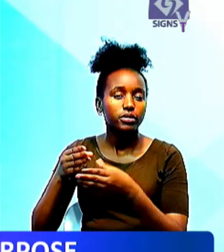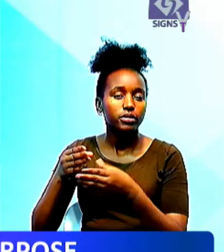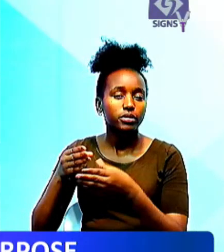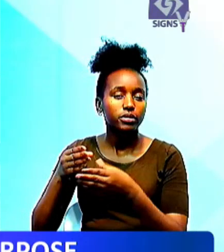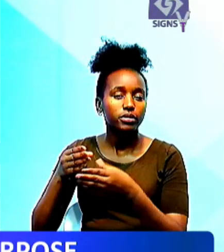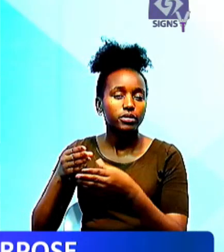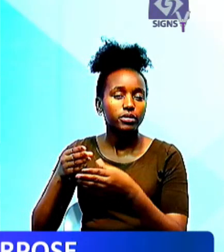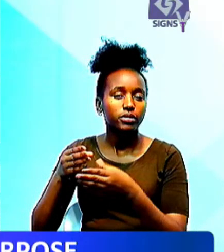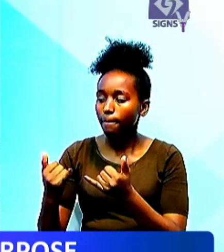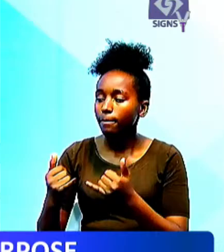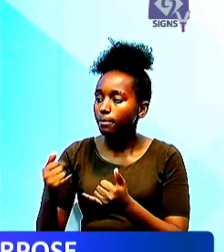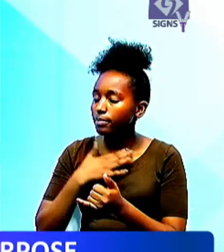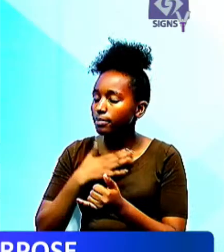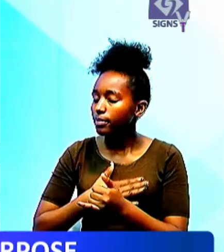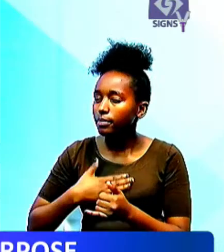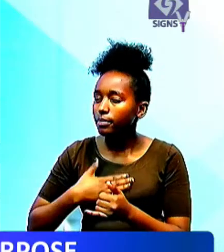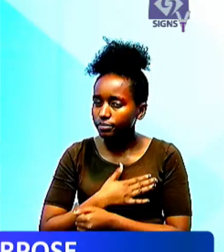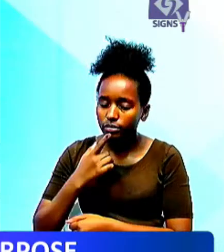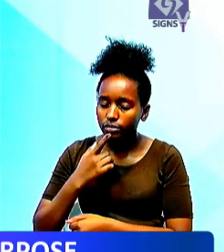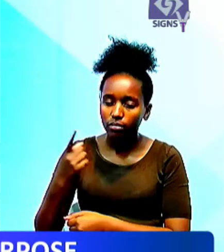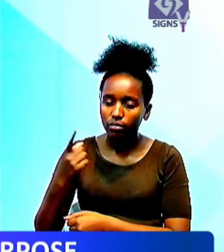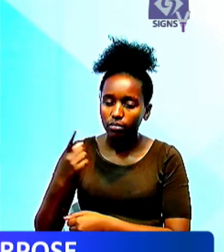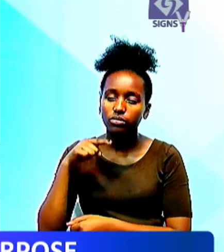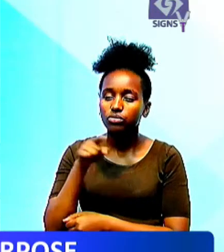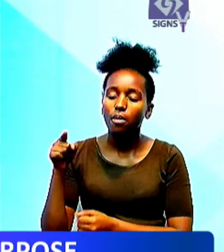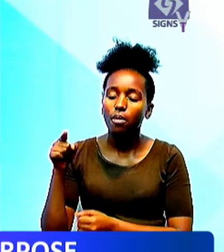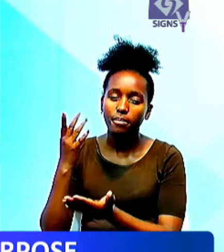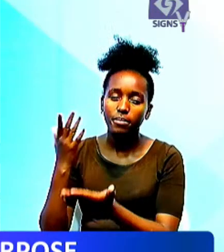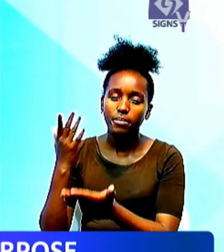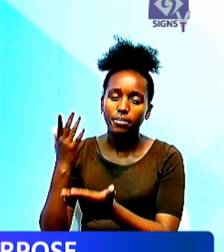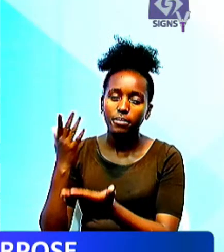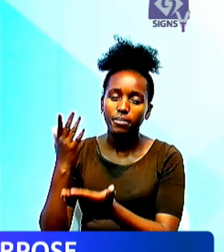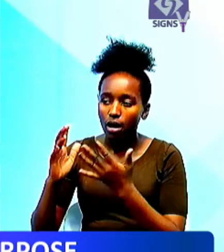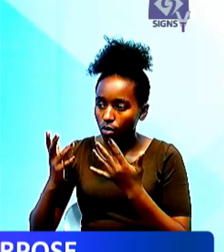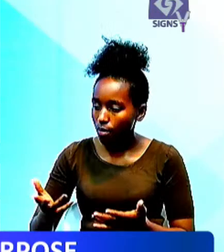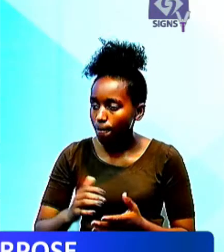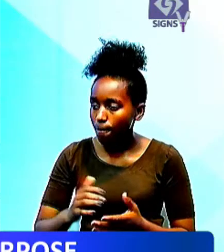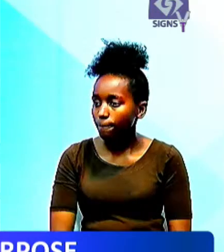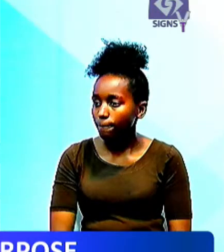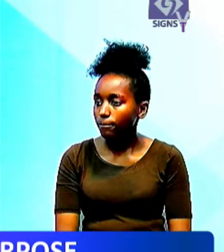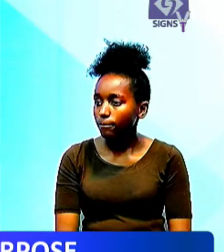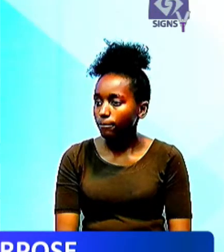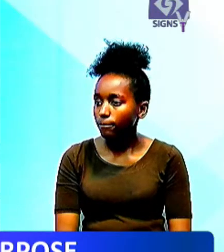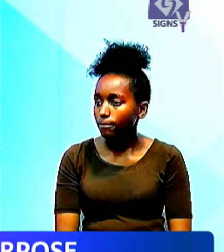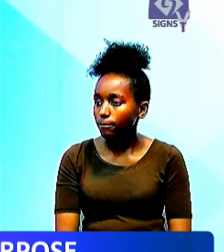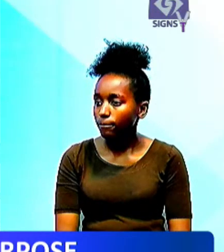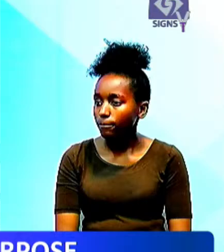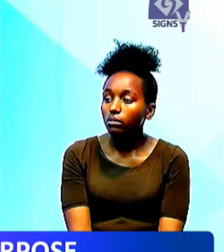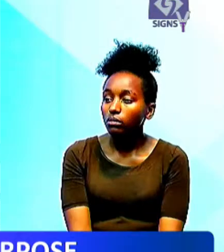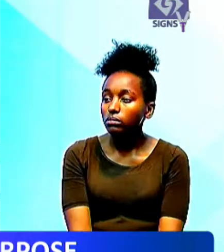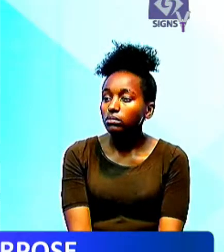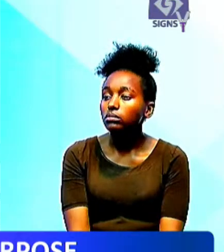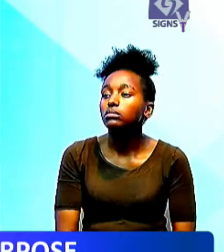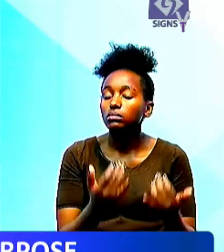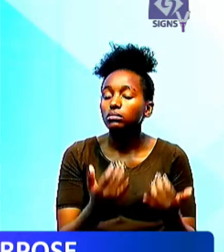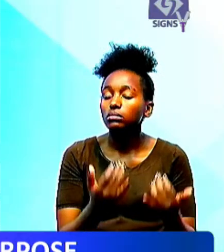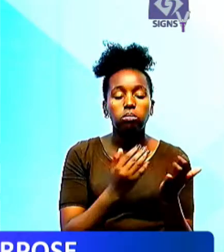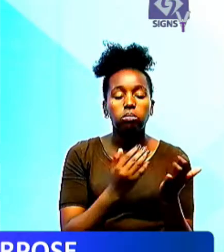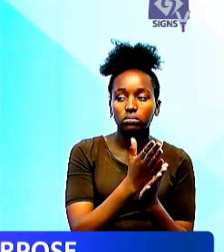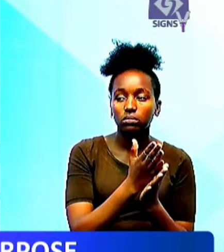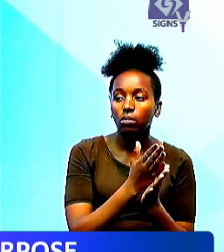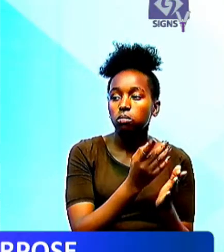do you look at that? Of course, because of the regulatory,